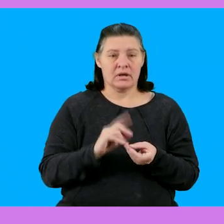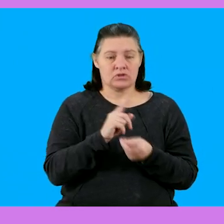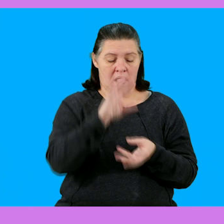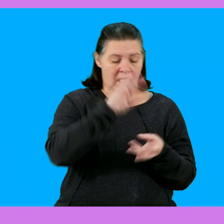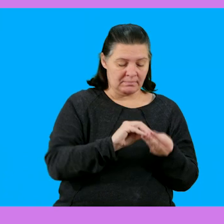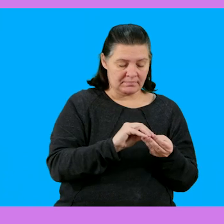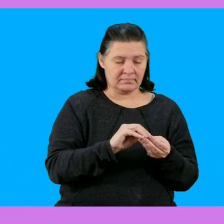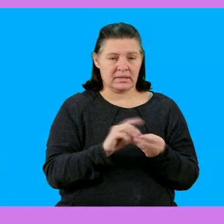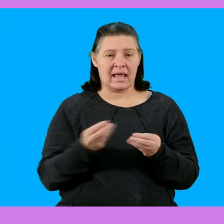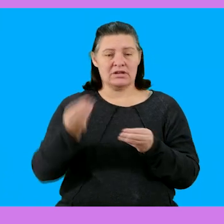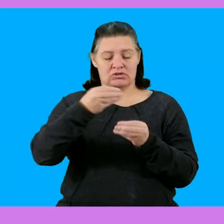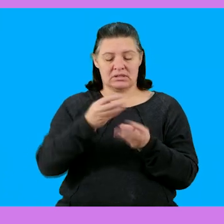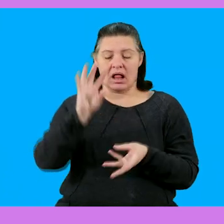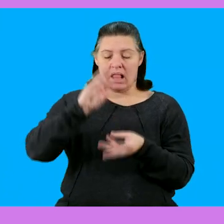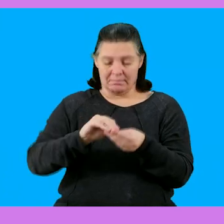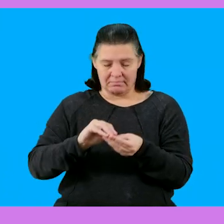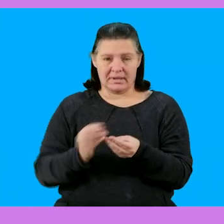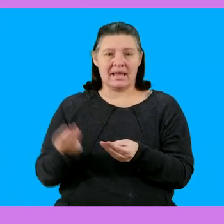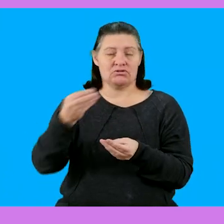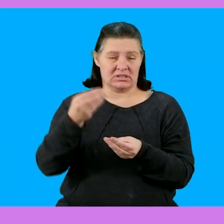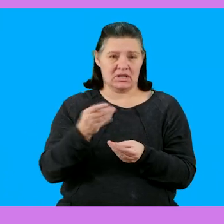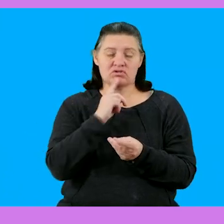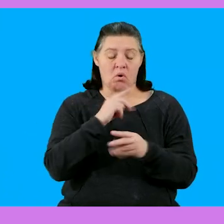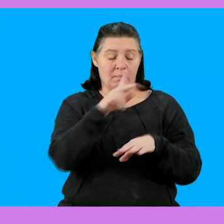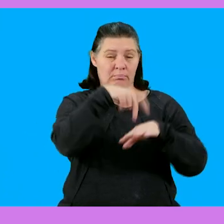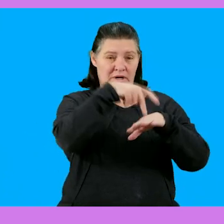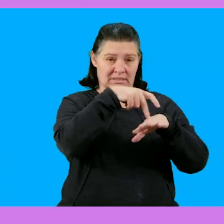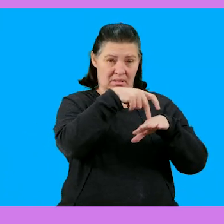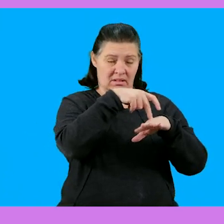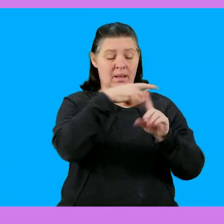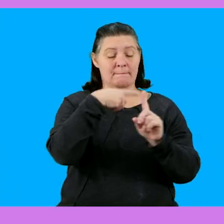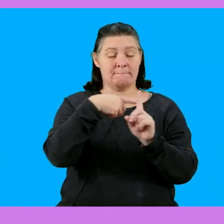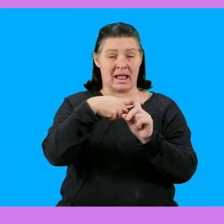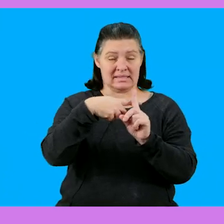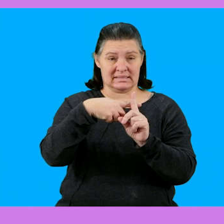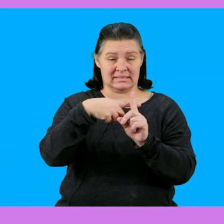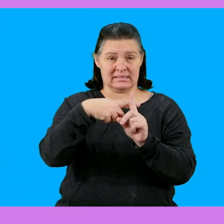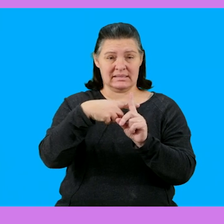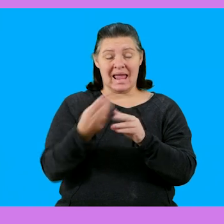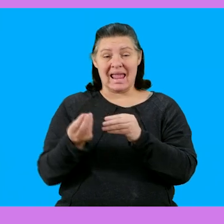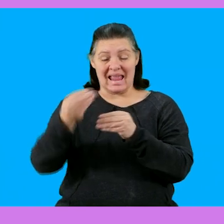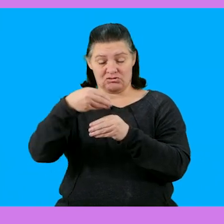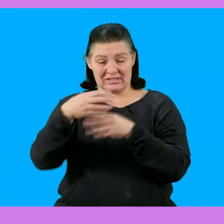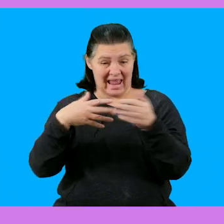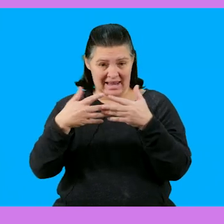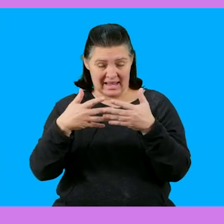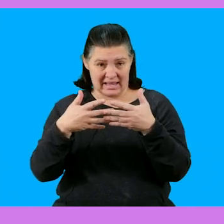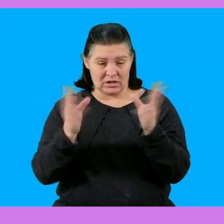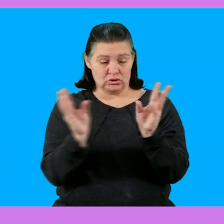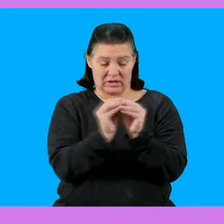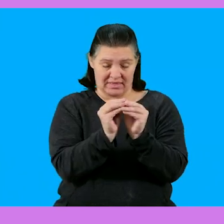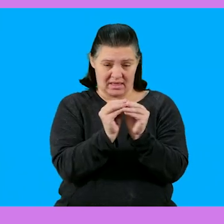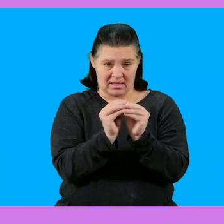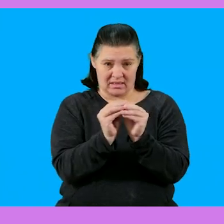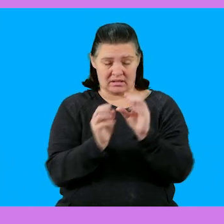there, or the total amount of money. In other words, it's the principal amount plus any interest that you've earned